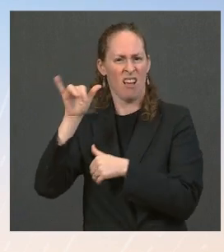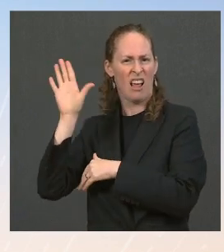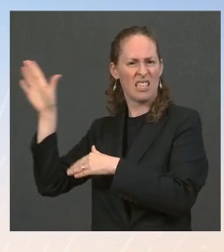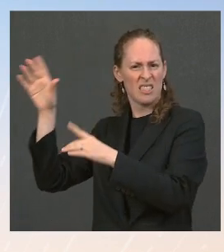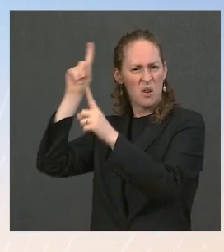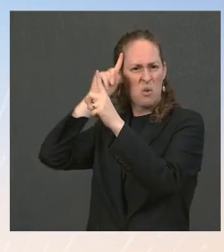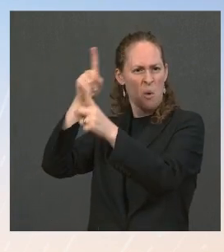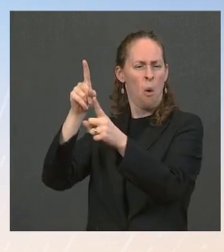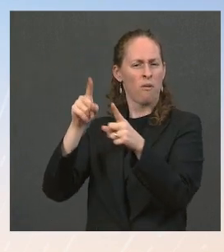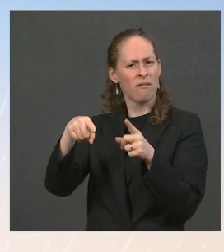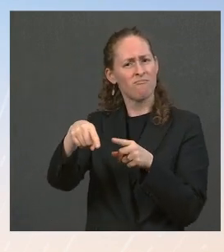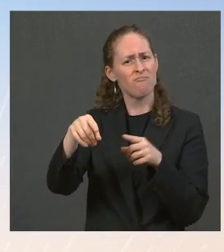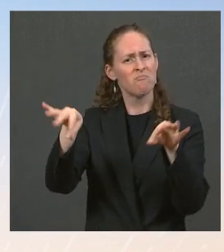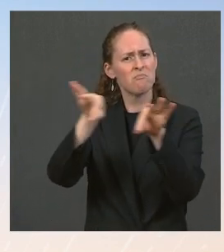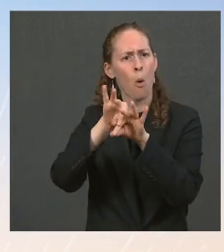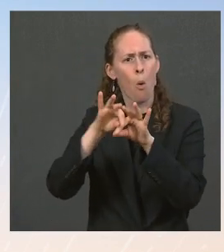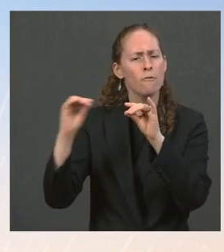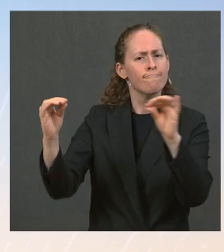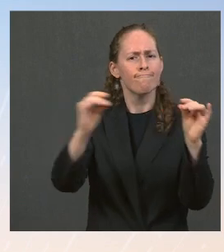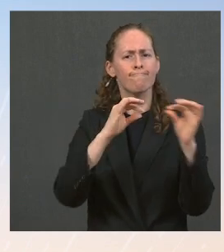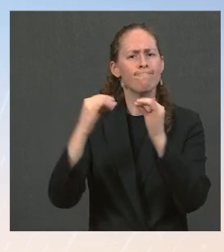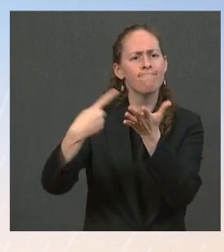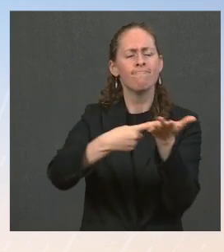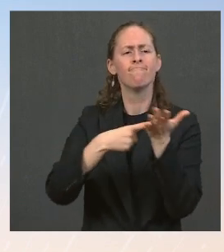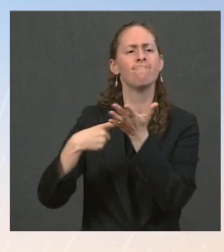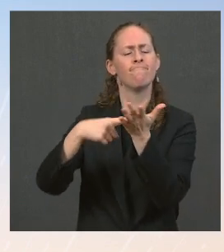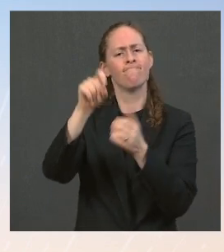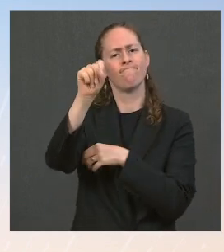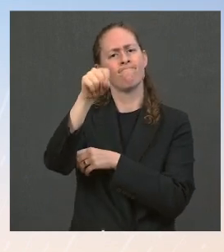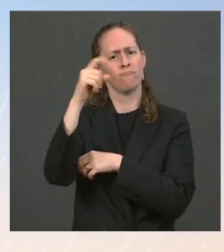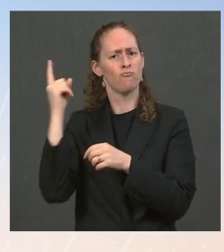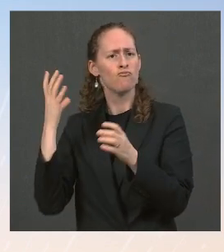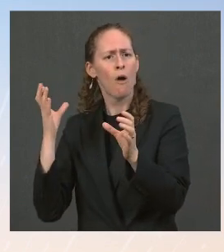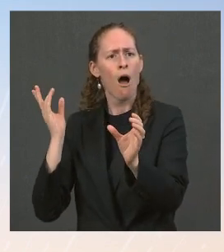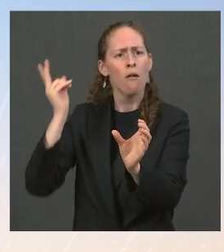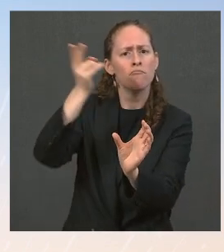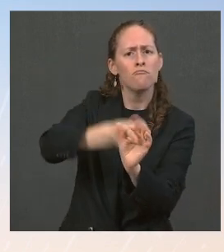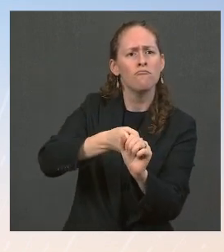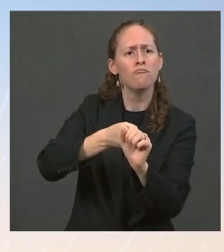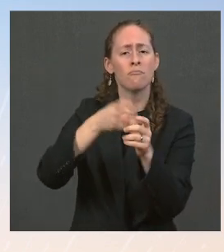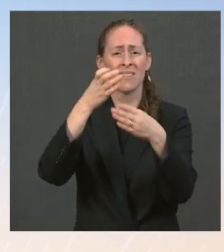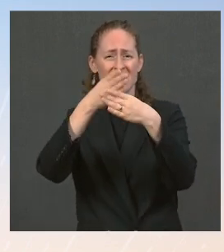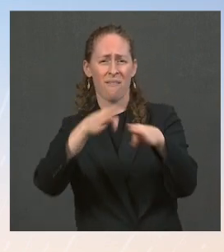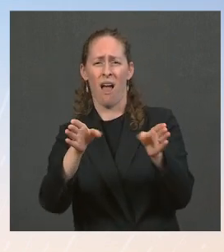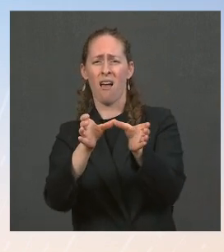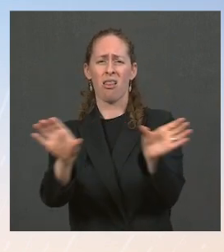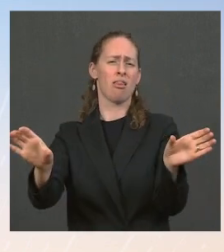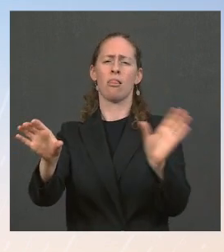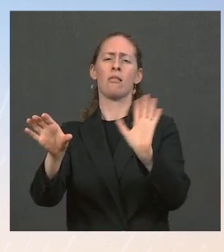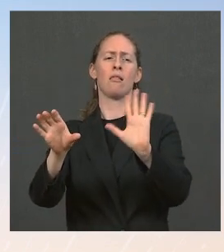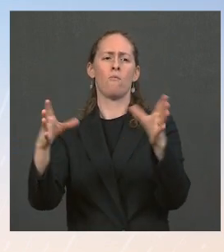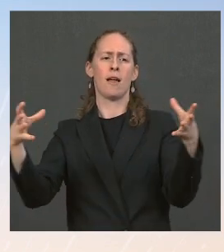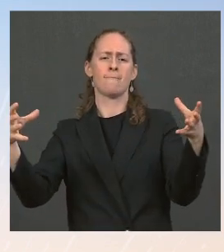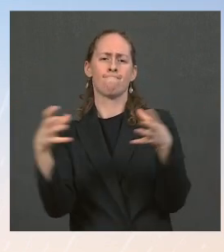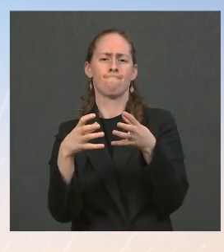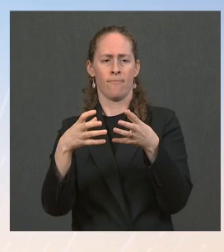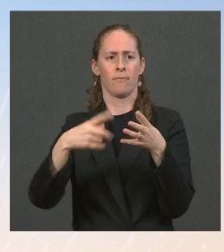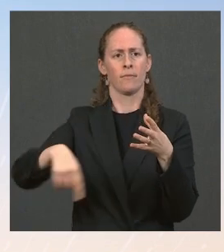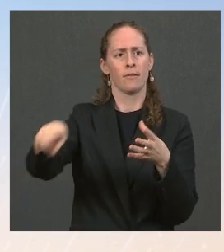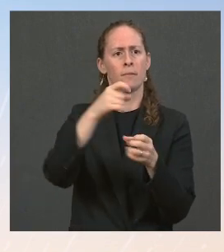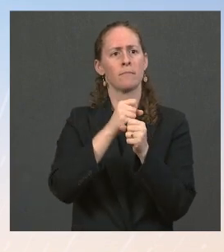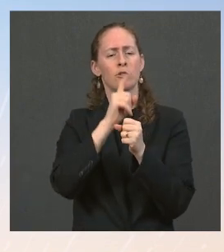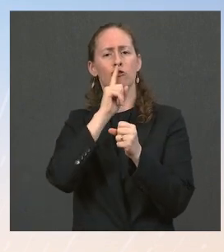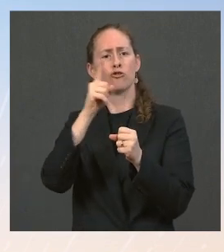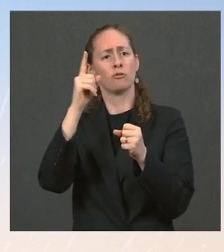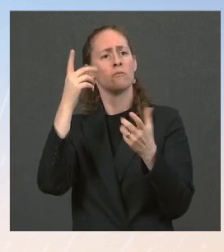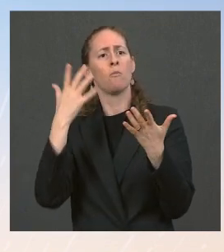looking forward to hearing from people and looking forward to playing a role in bringing people together over achieving our shared goal of lowering costs for people and making the